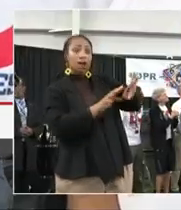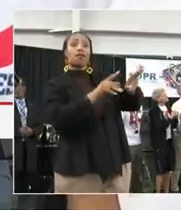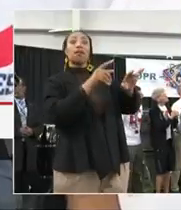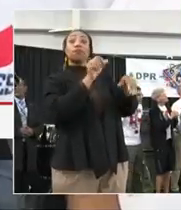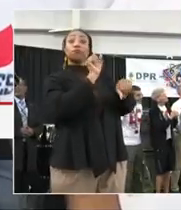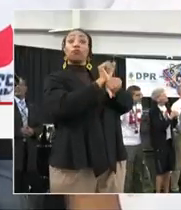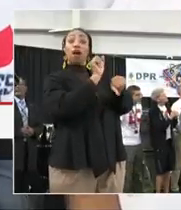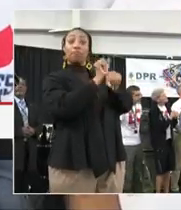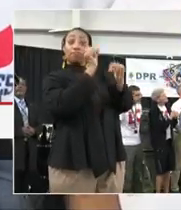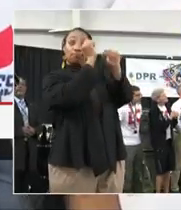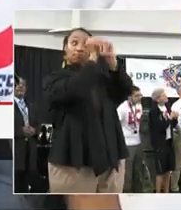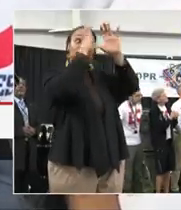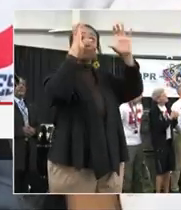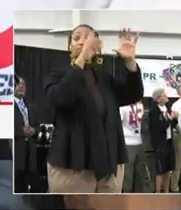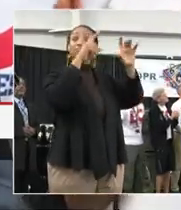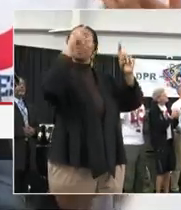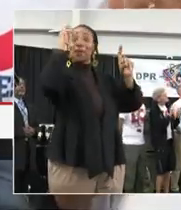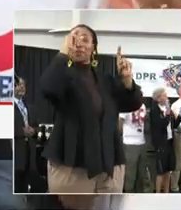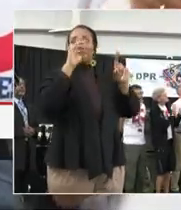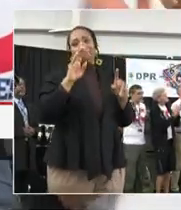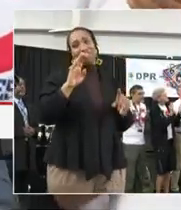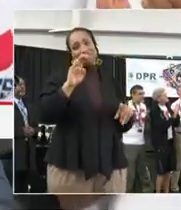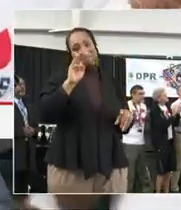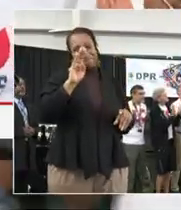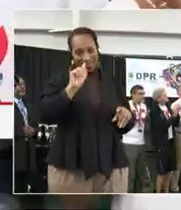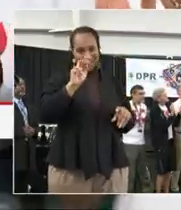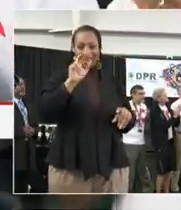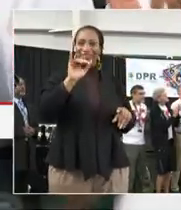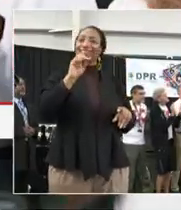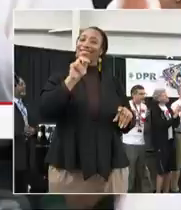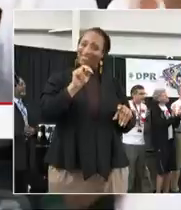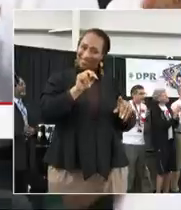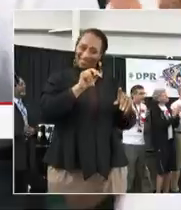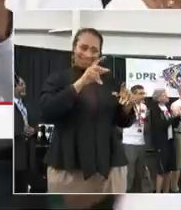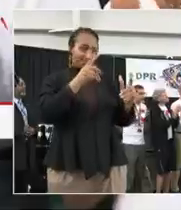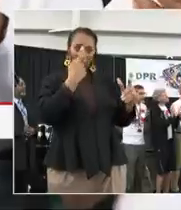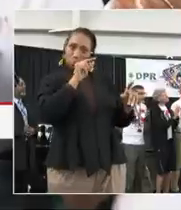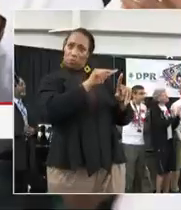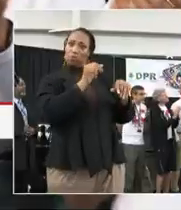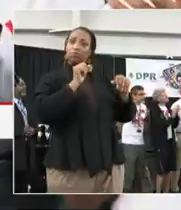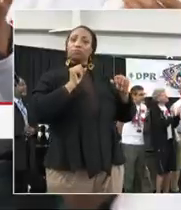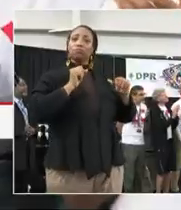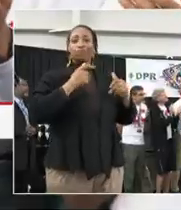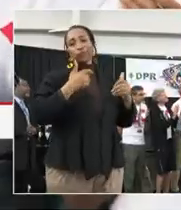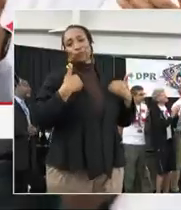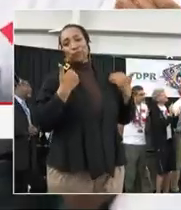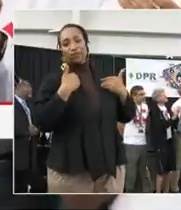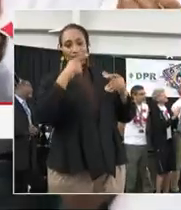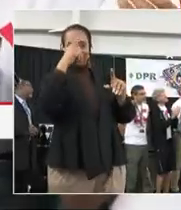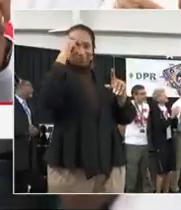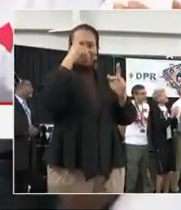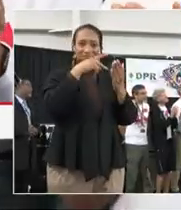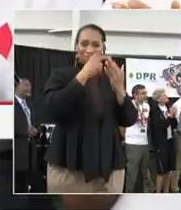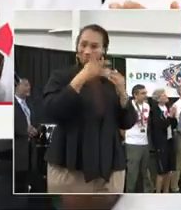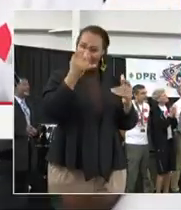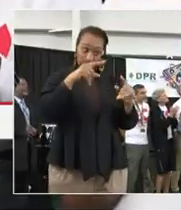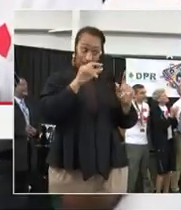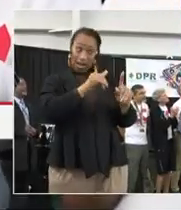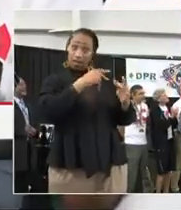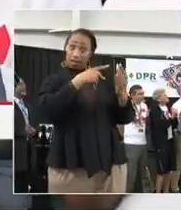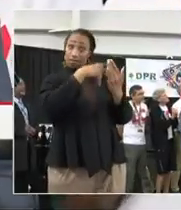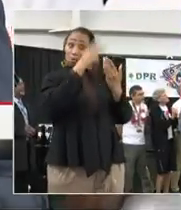Summer Youth Employment Program, 40 years strong. I have to tell